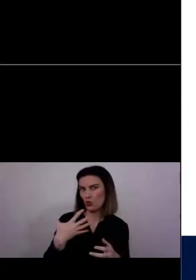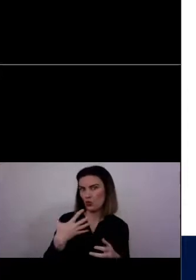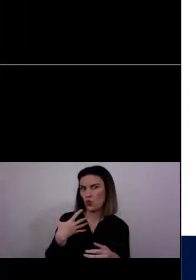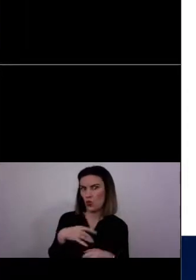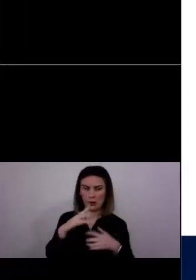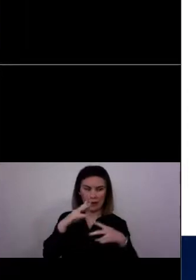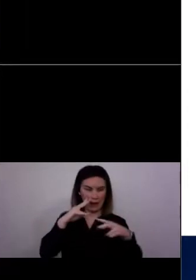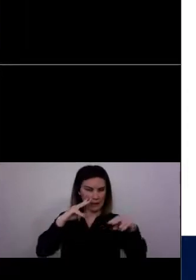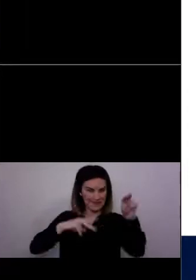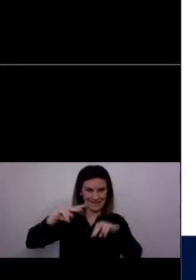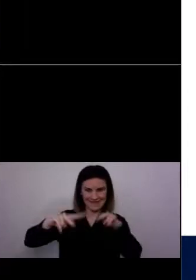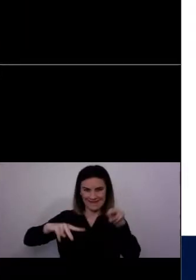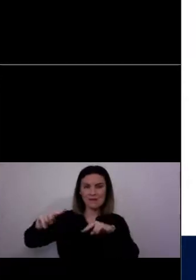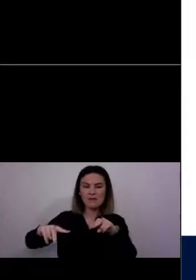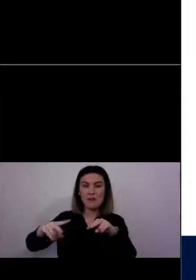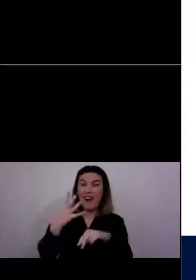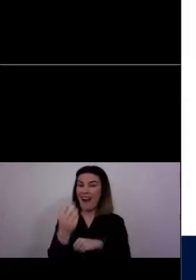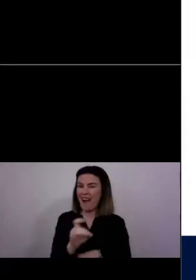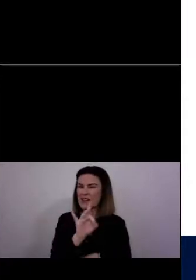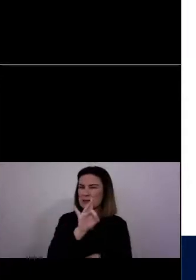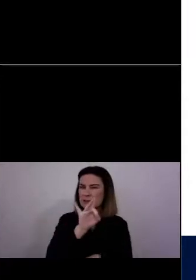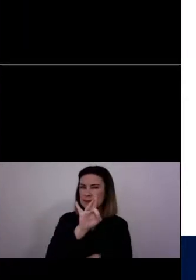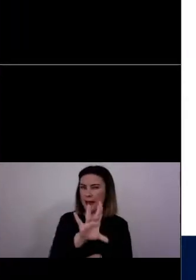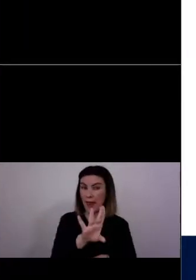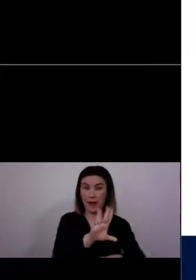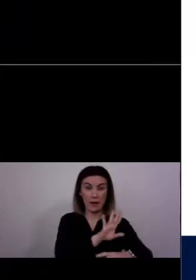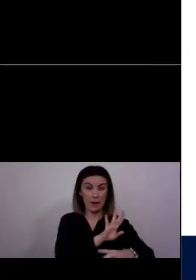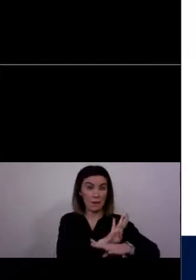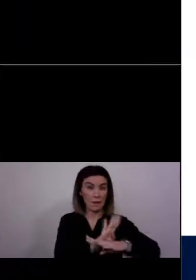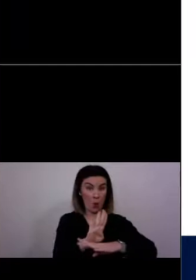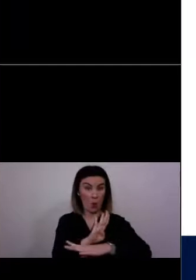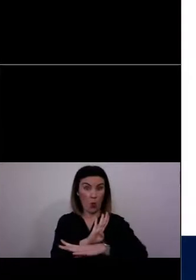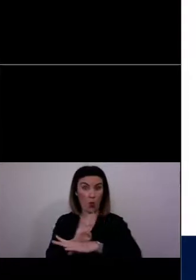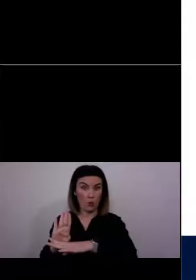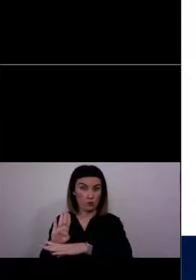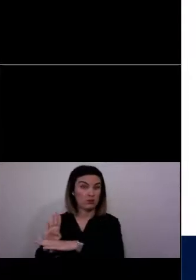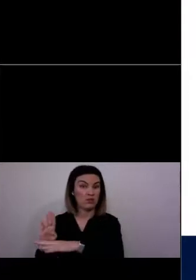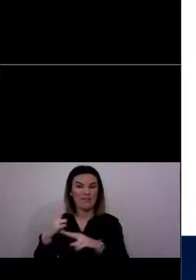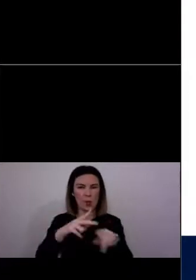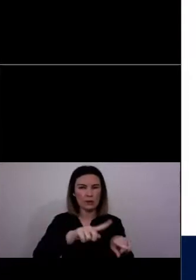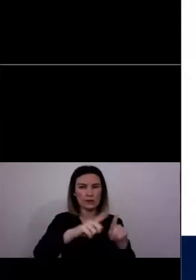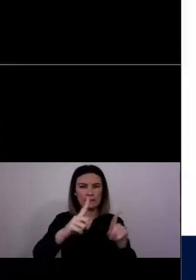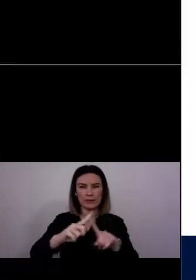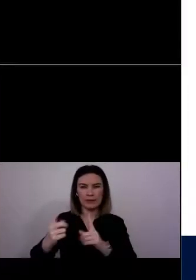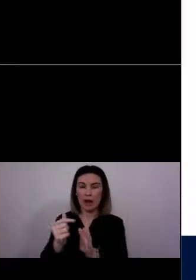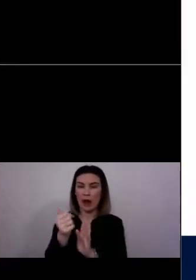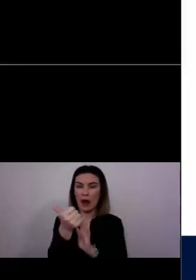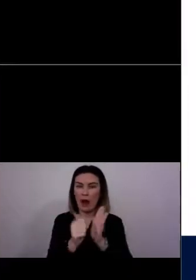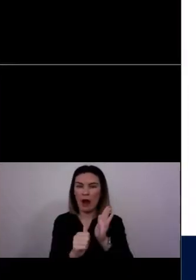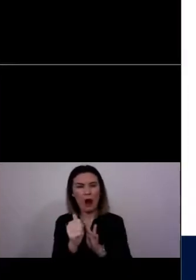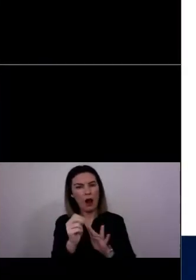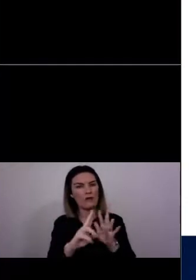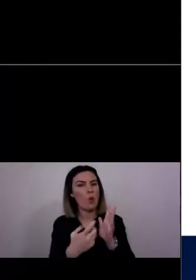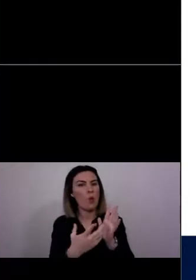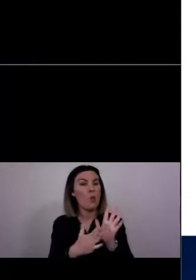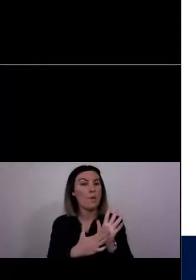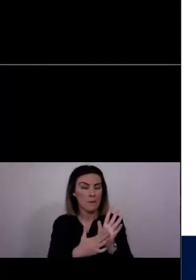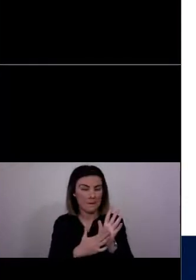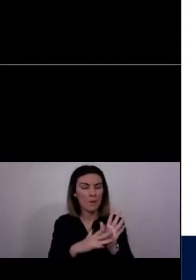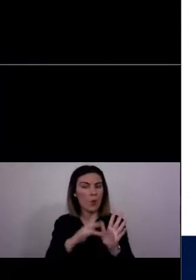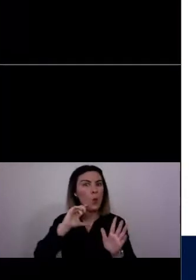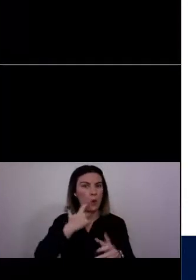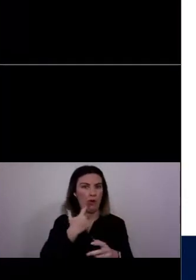New South Wales has 10 art form boards, so 10 different art forms, which assess the application. So